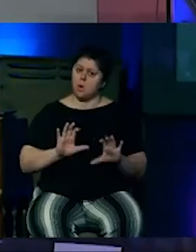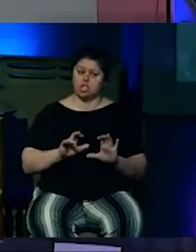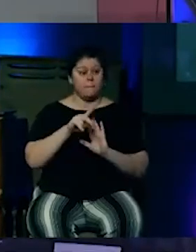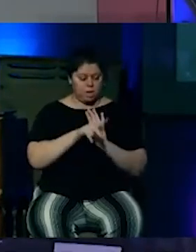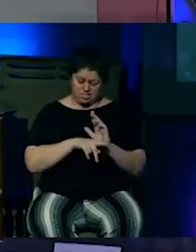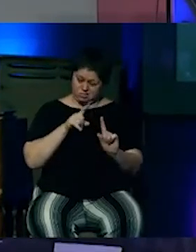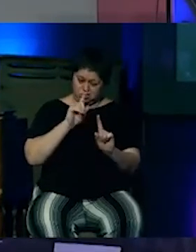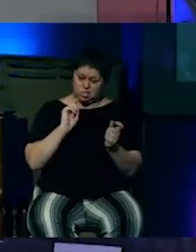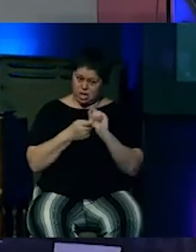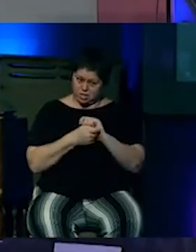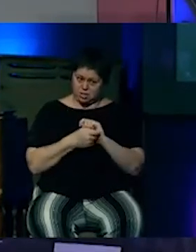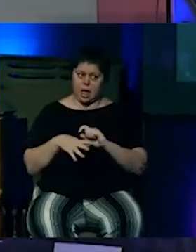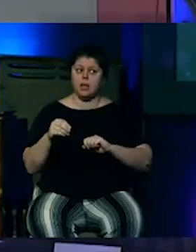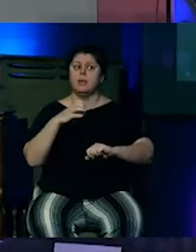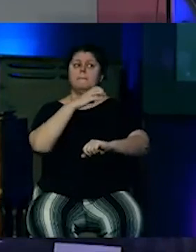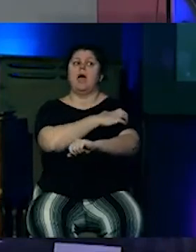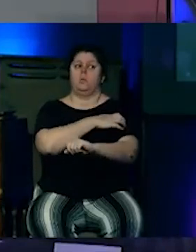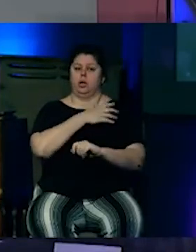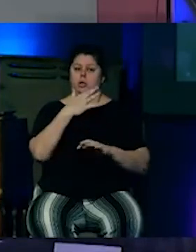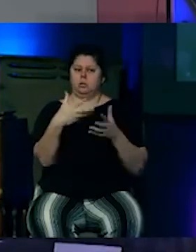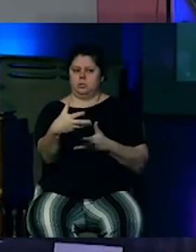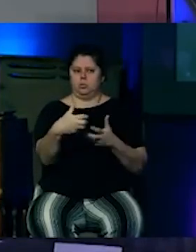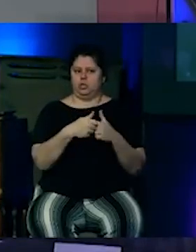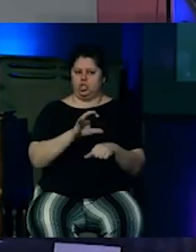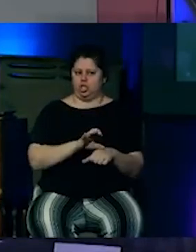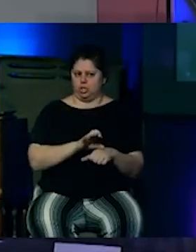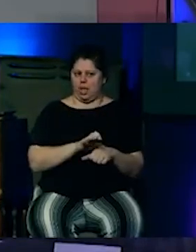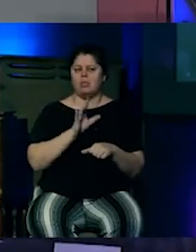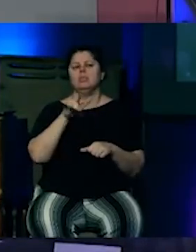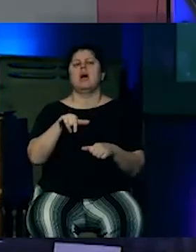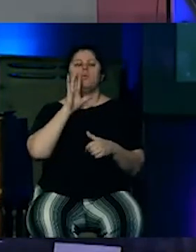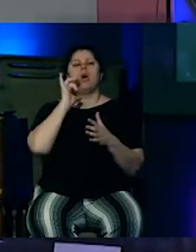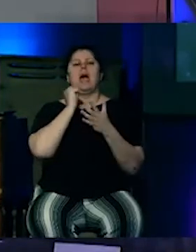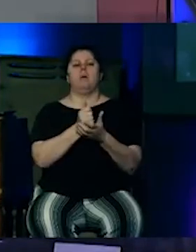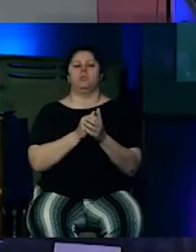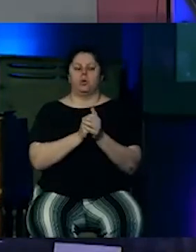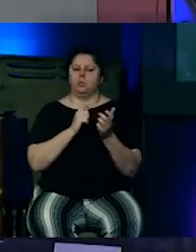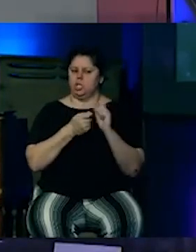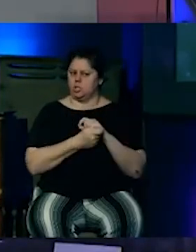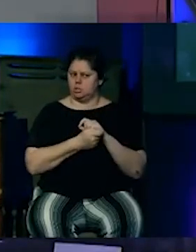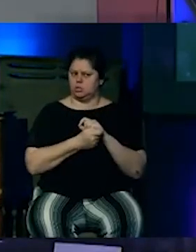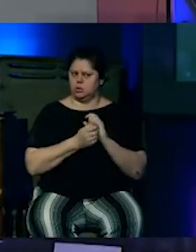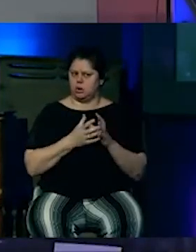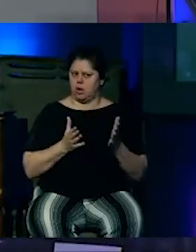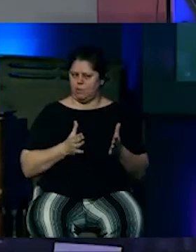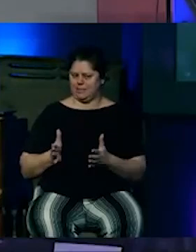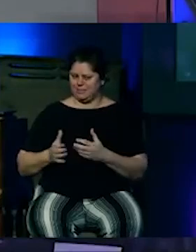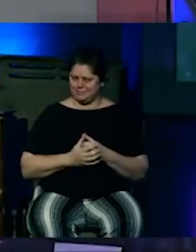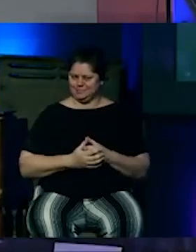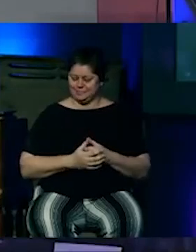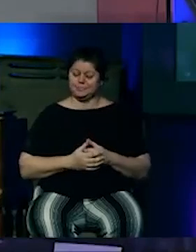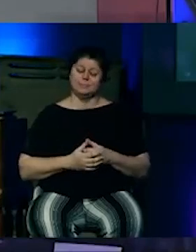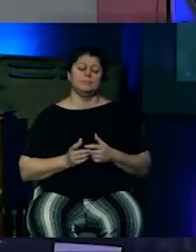change policies and the power dynamics of our churches, and that will help the worship actually change in a lot of ways. I